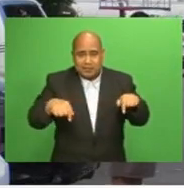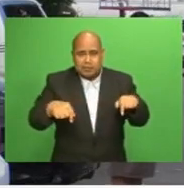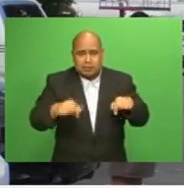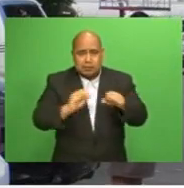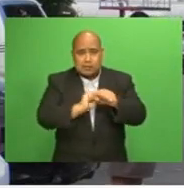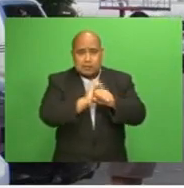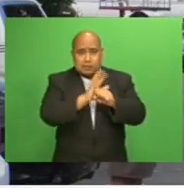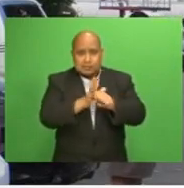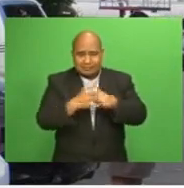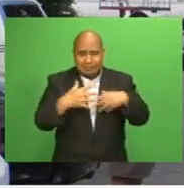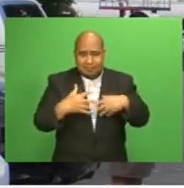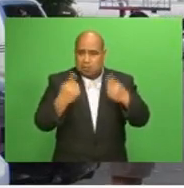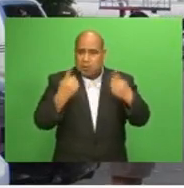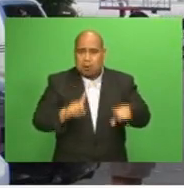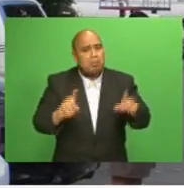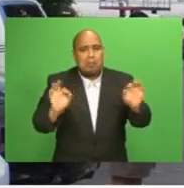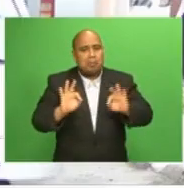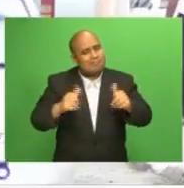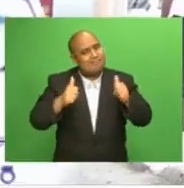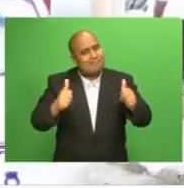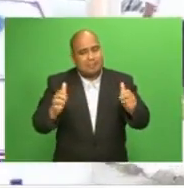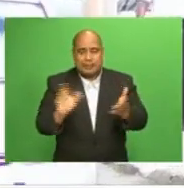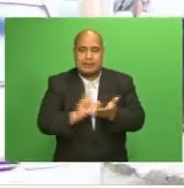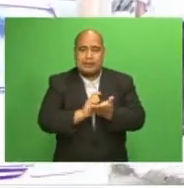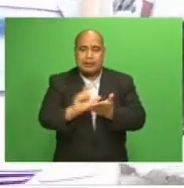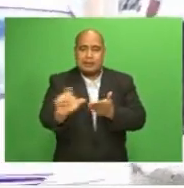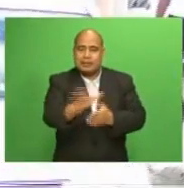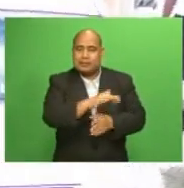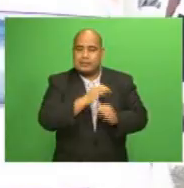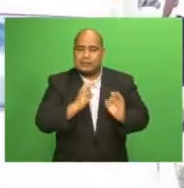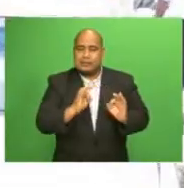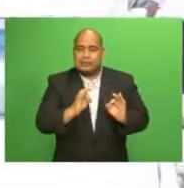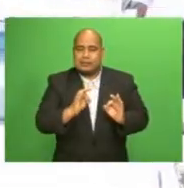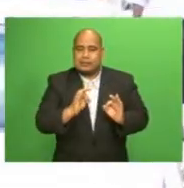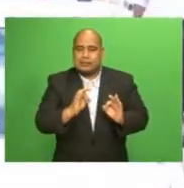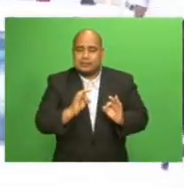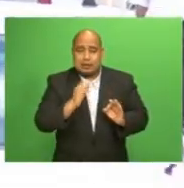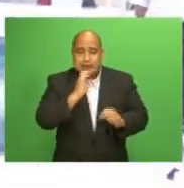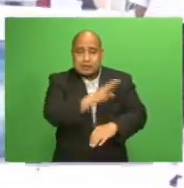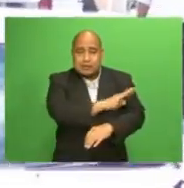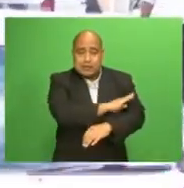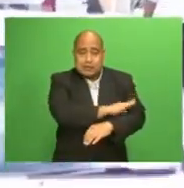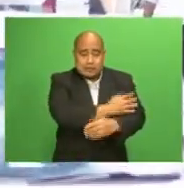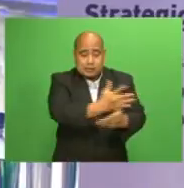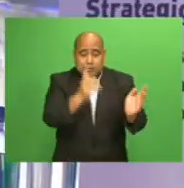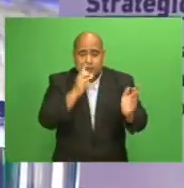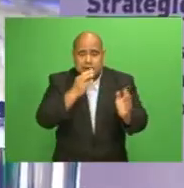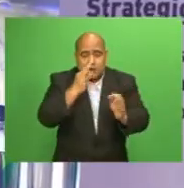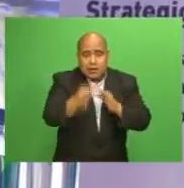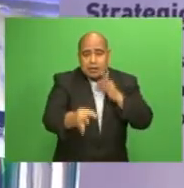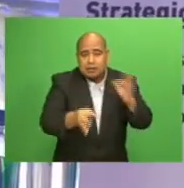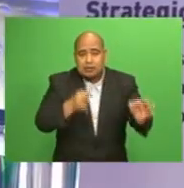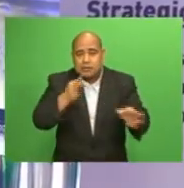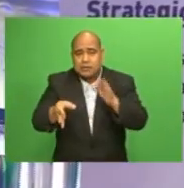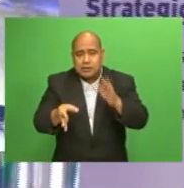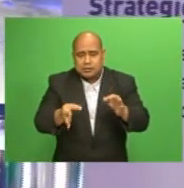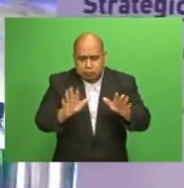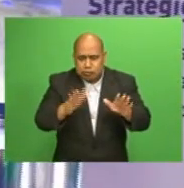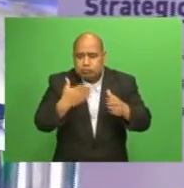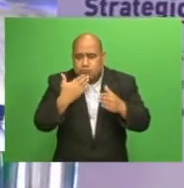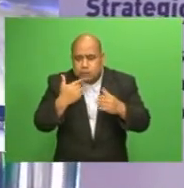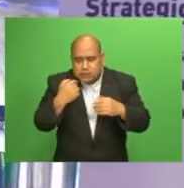COVID-19. However, the Prime Minister is calling on people to not be complacent. This is a global